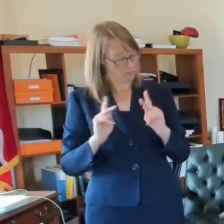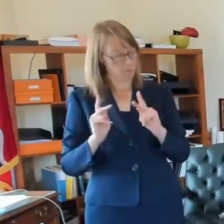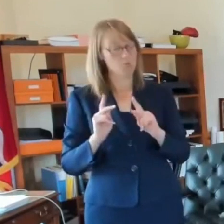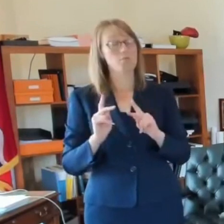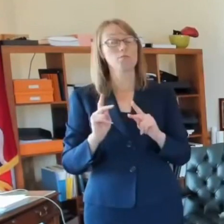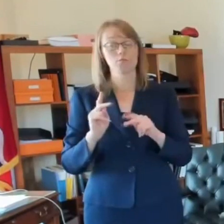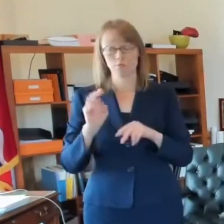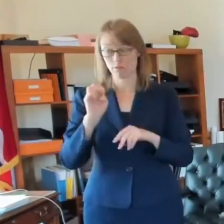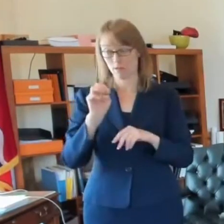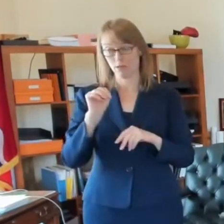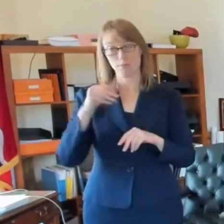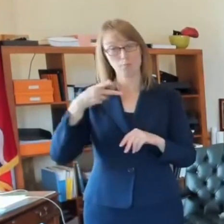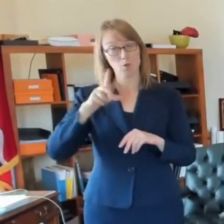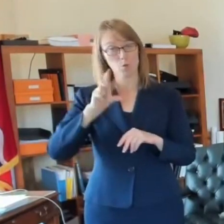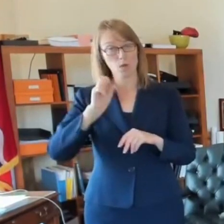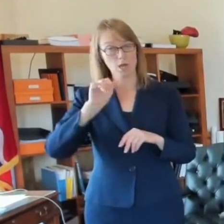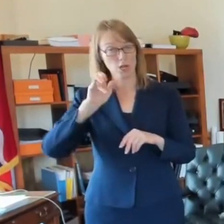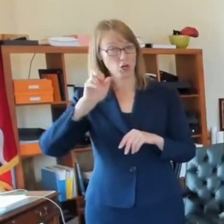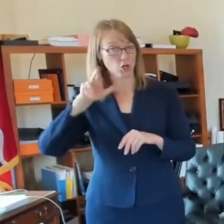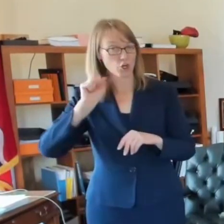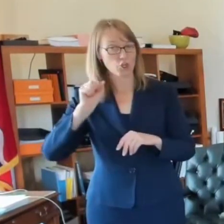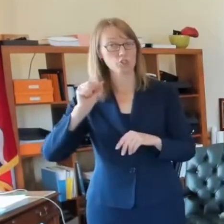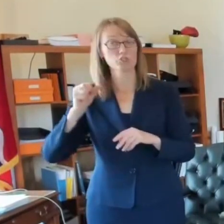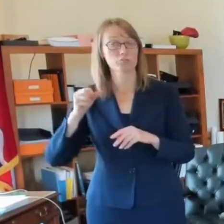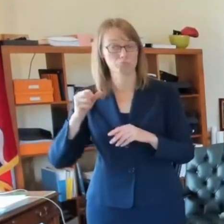employers, through drugstores,